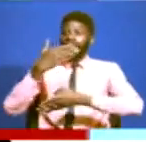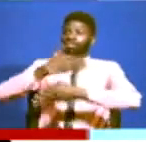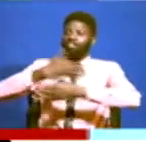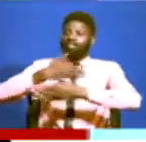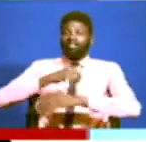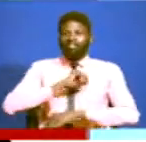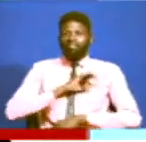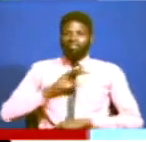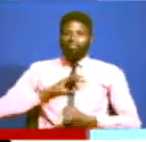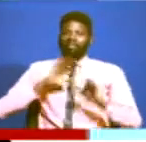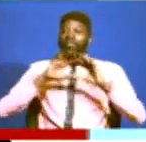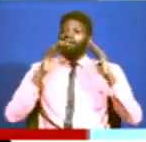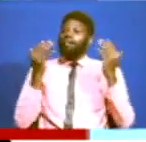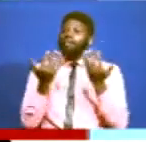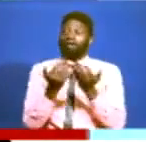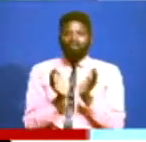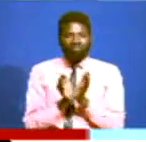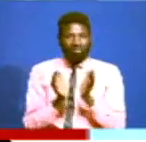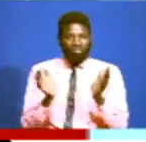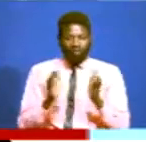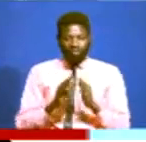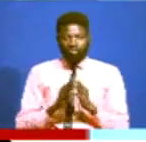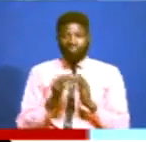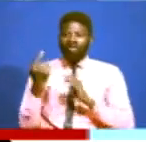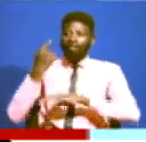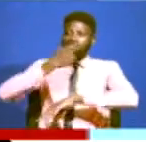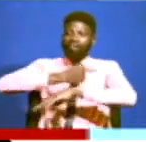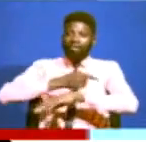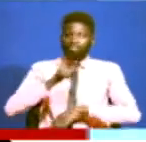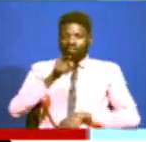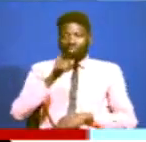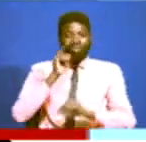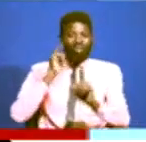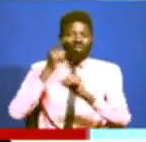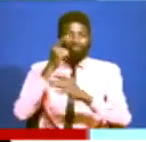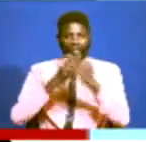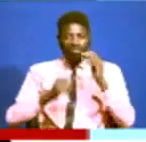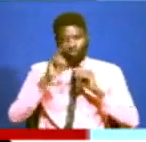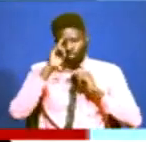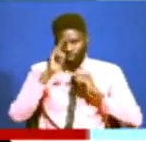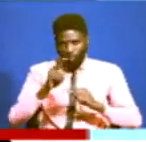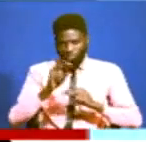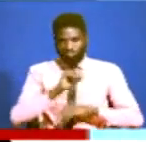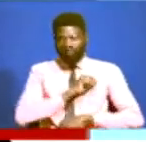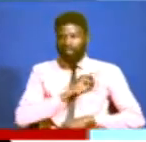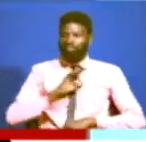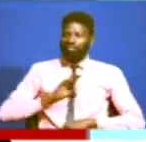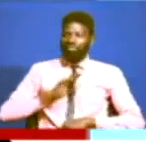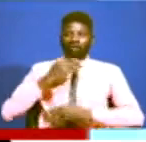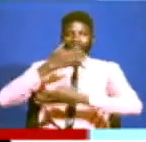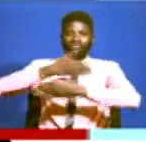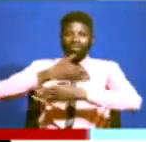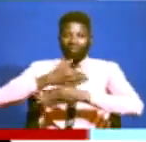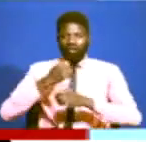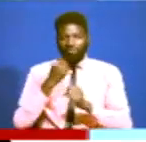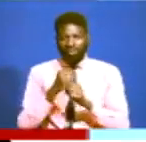globally. It is a day designated to honor the customs officials and the